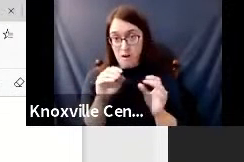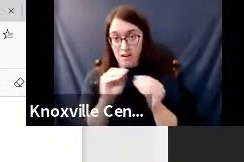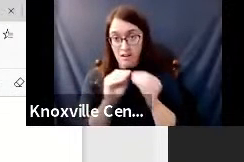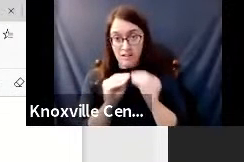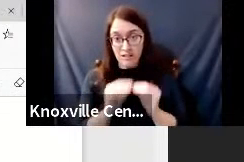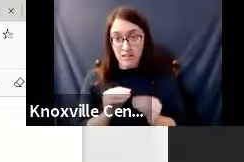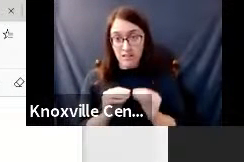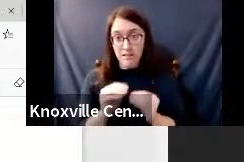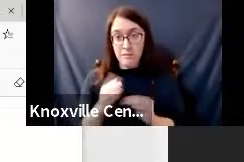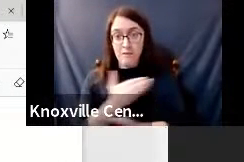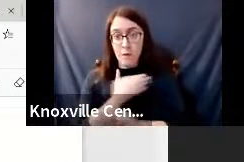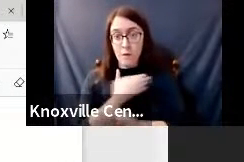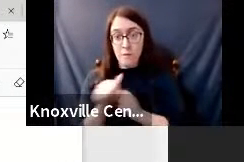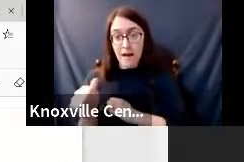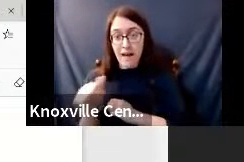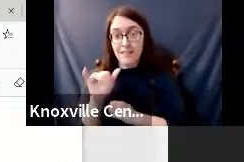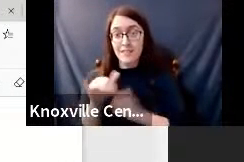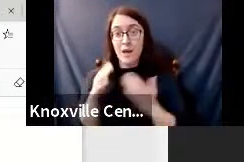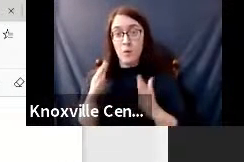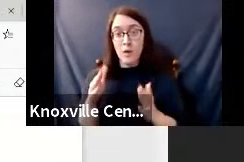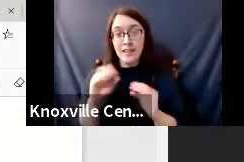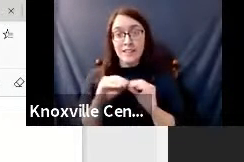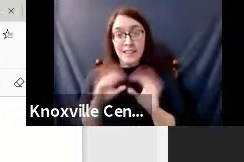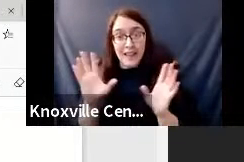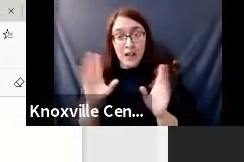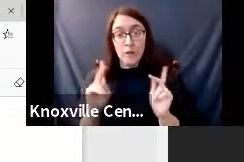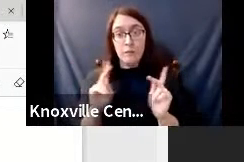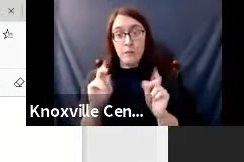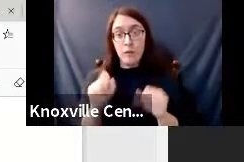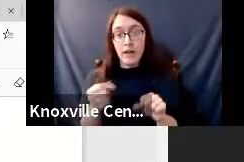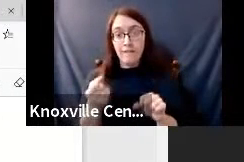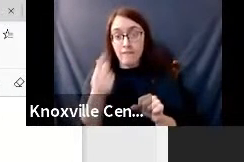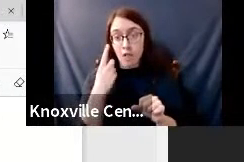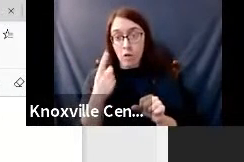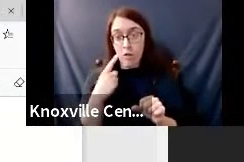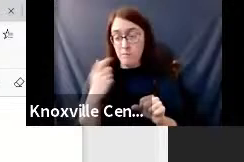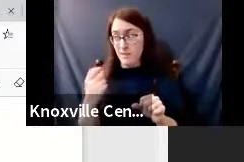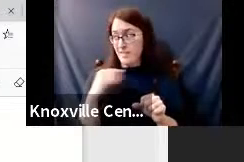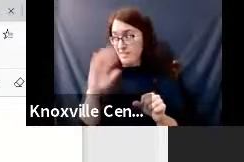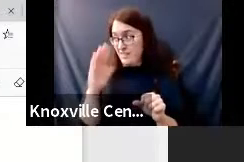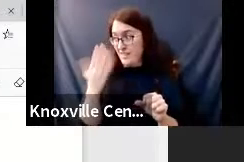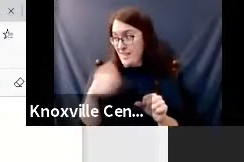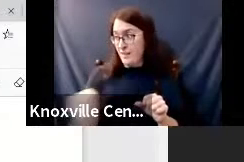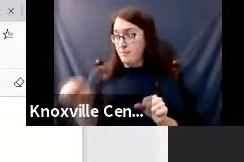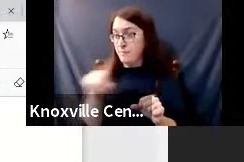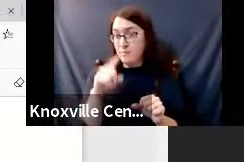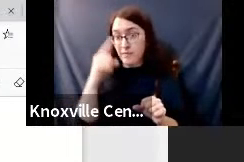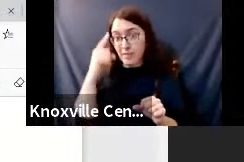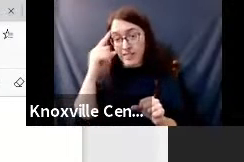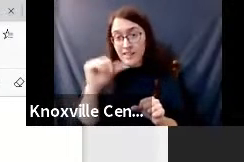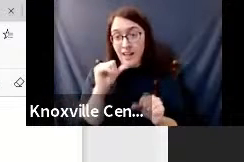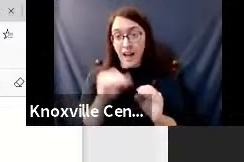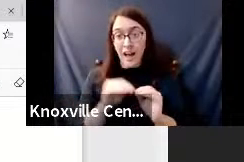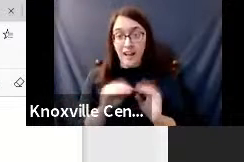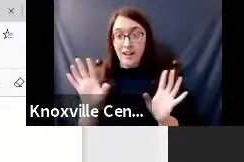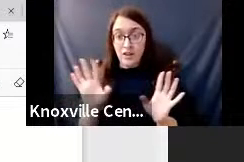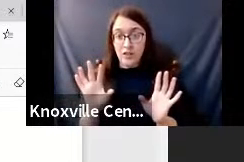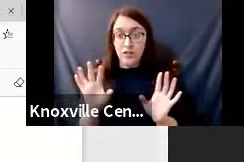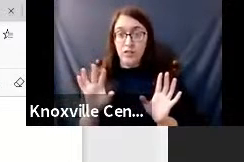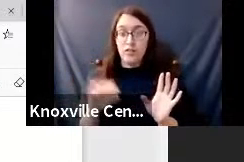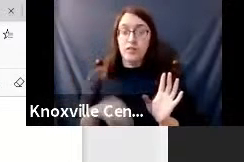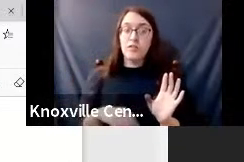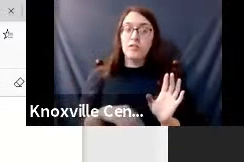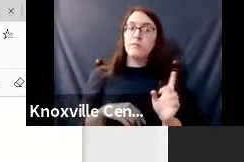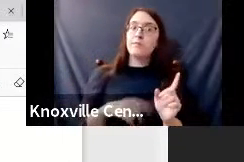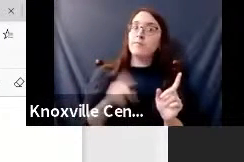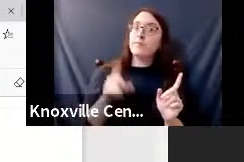so that it's clear and people can follow it. And that's what I'm hearing, is it doesn't seem clear for people to be able to follow. I think